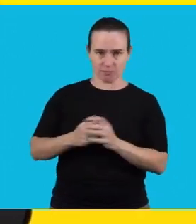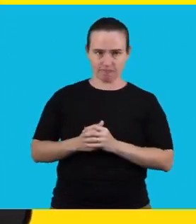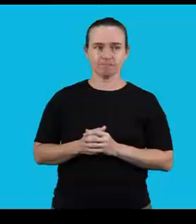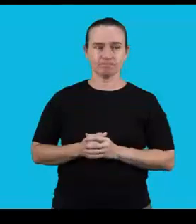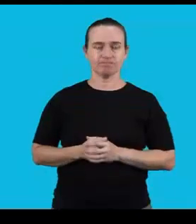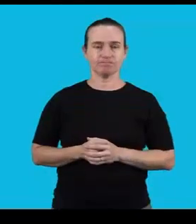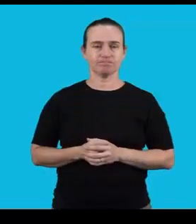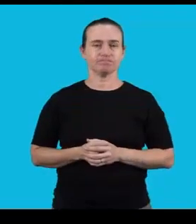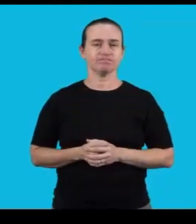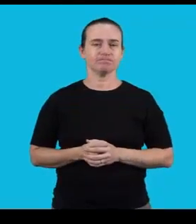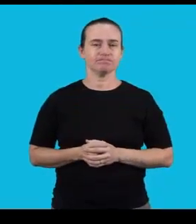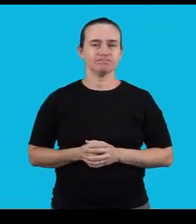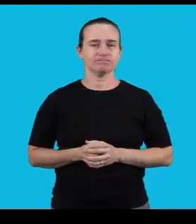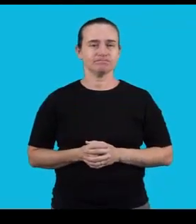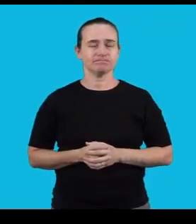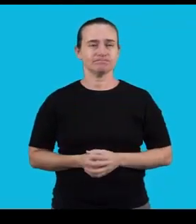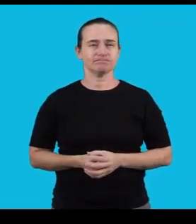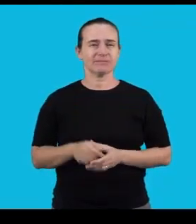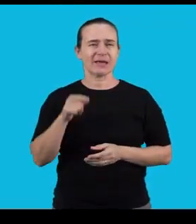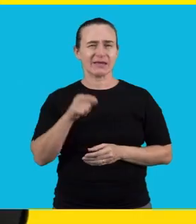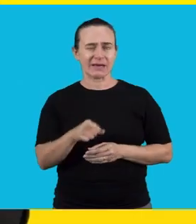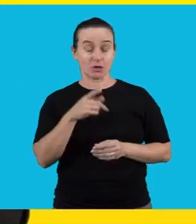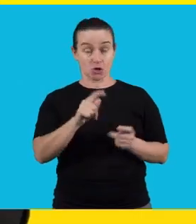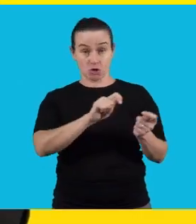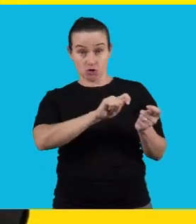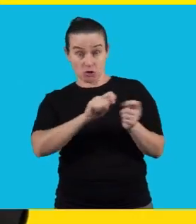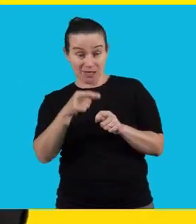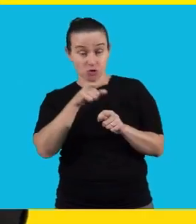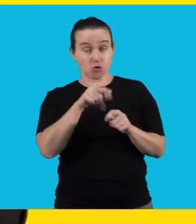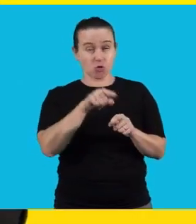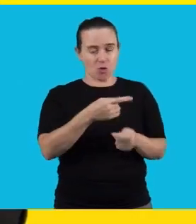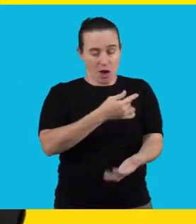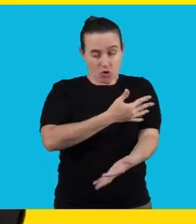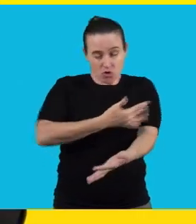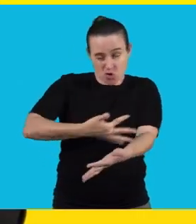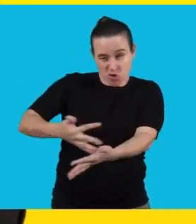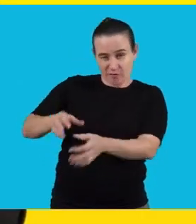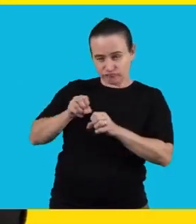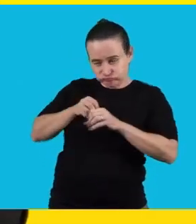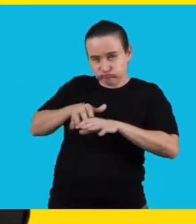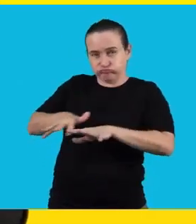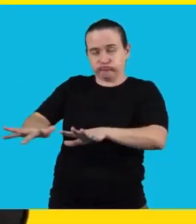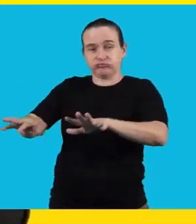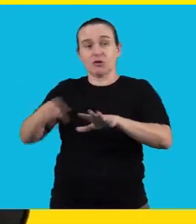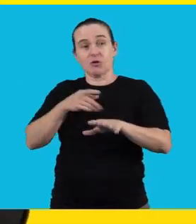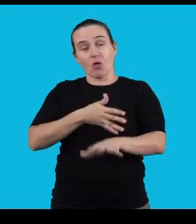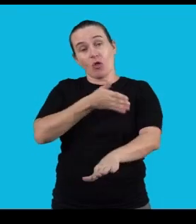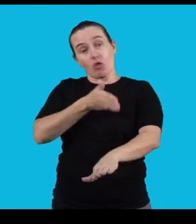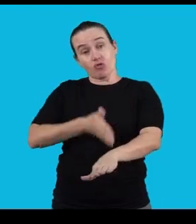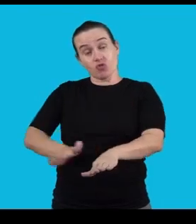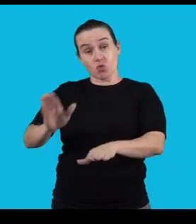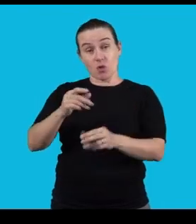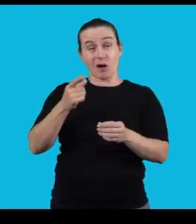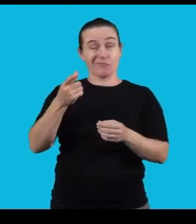they now pick up the stimulus and they convert it into a nerve impulse, which is carried again via